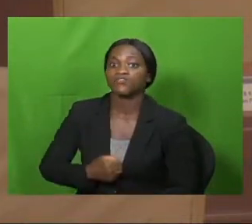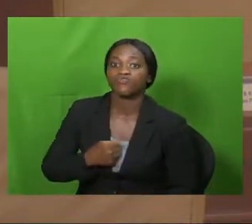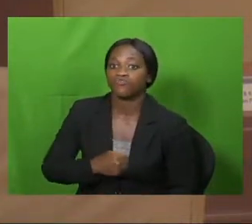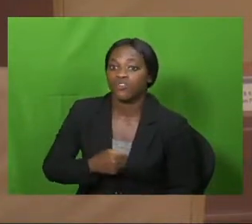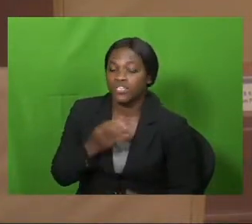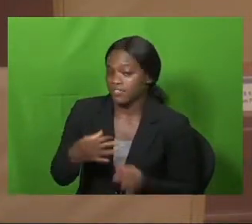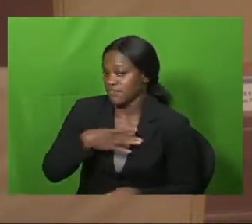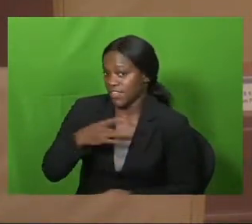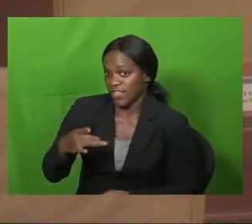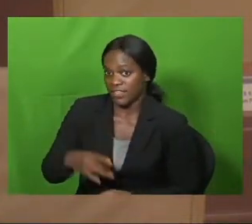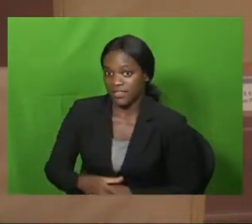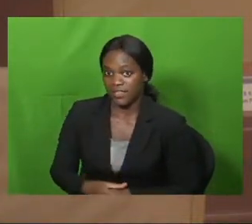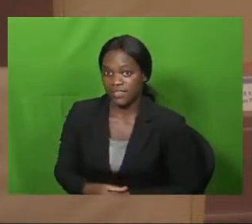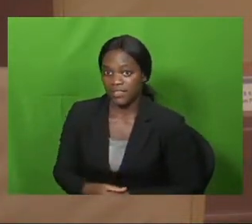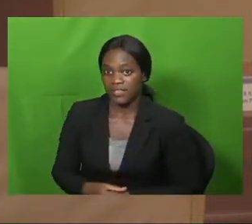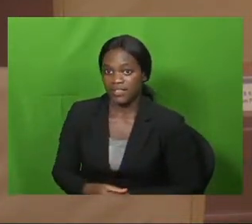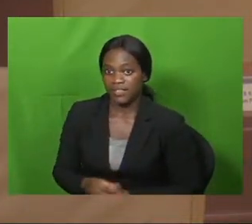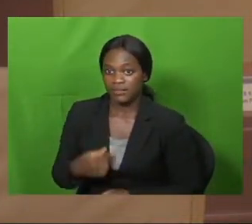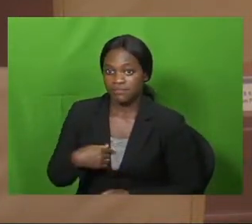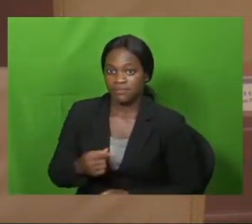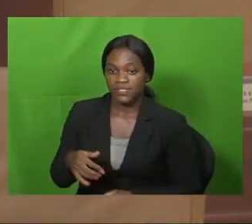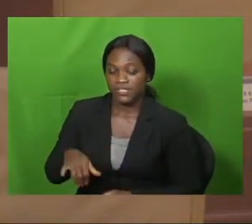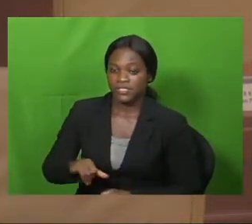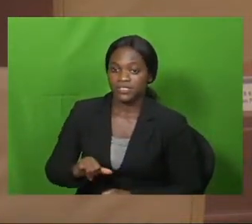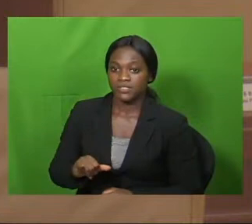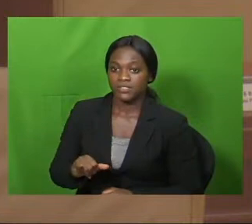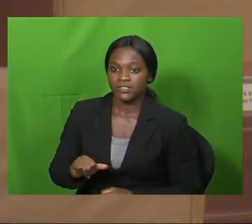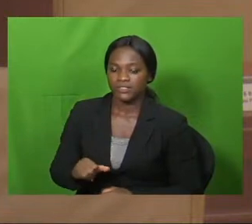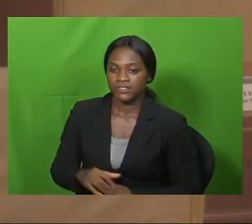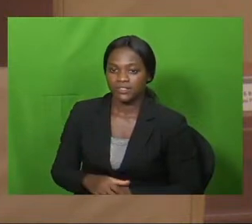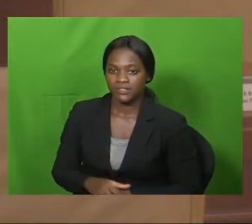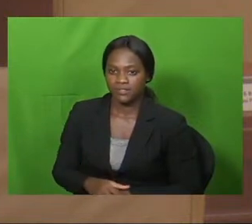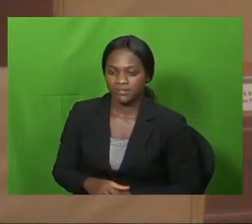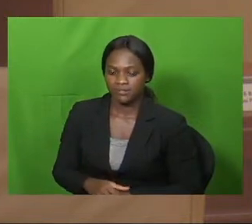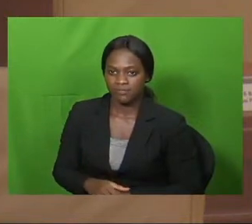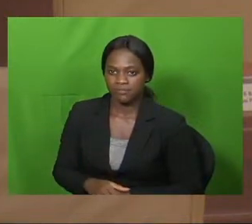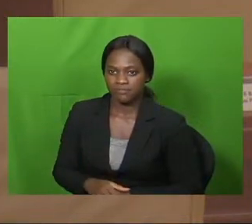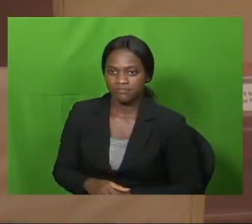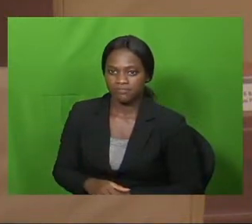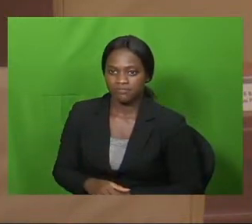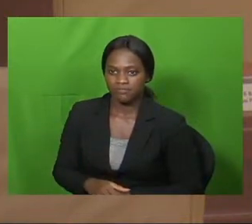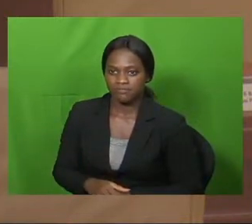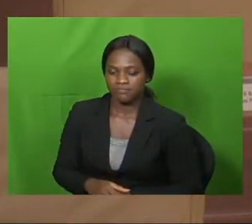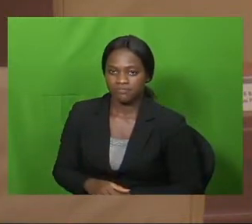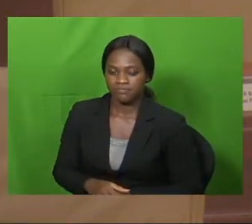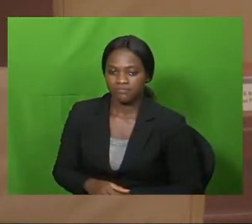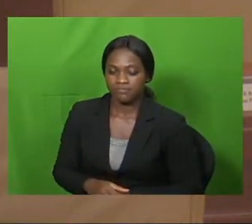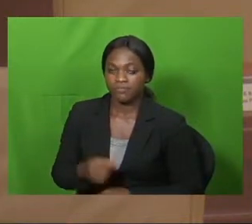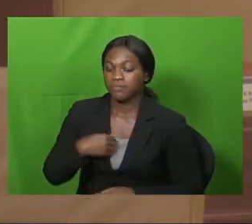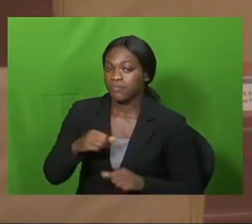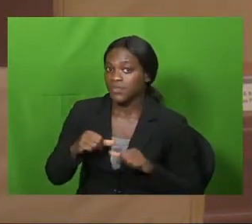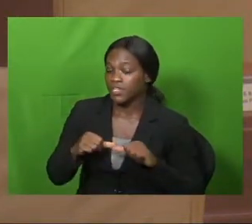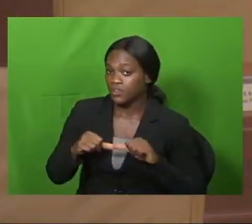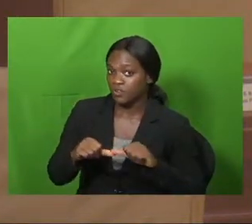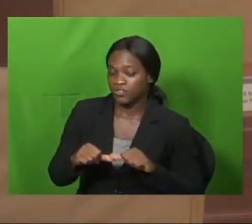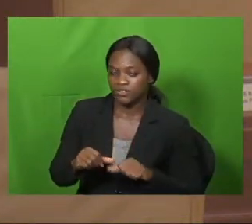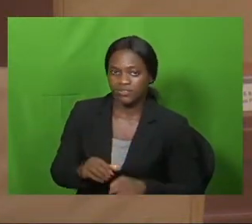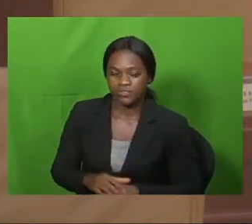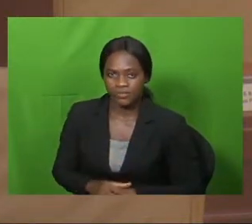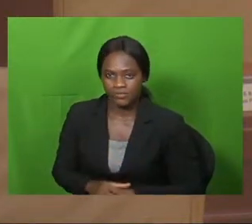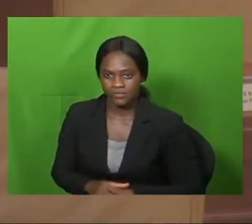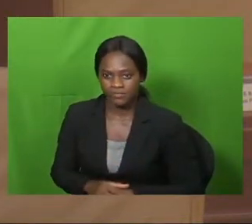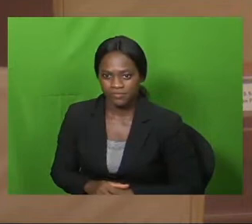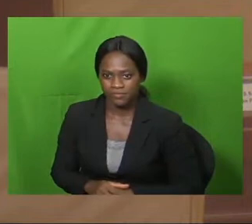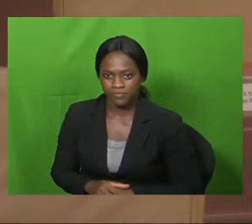I don't mind, Mr. Speaker. I'll still make my point. Honorable member, withdraw and move on. Let me continue. This